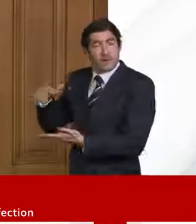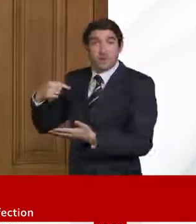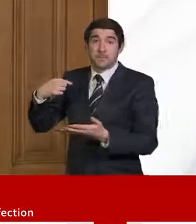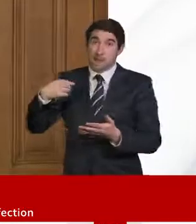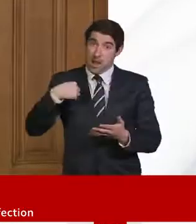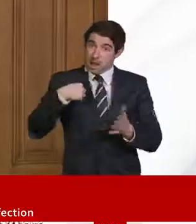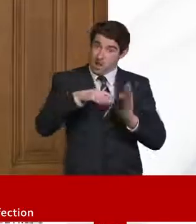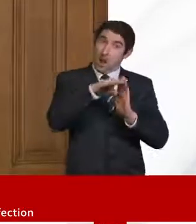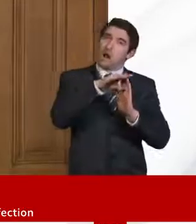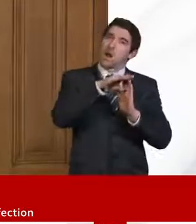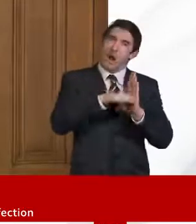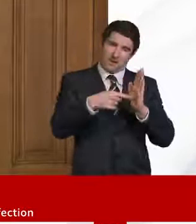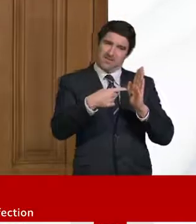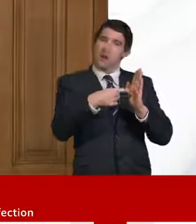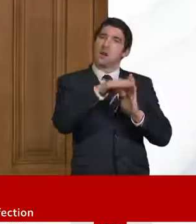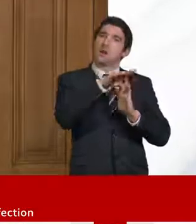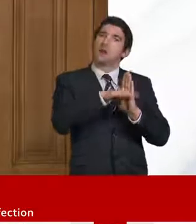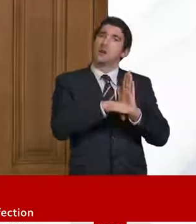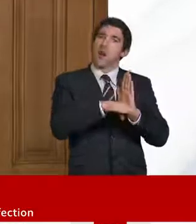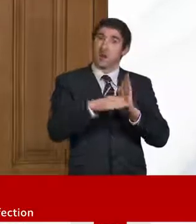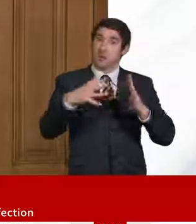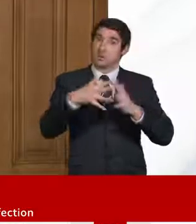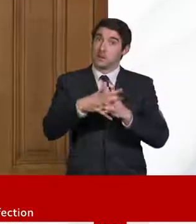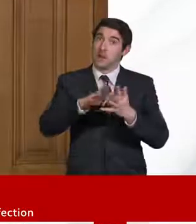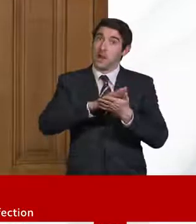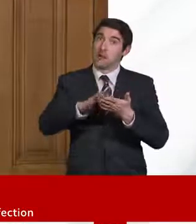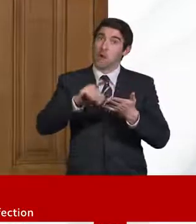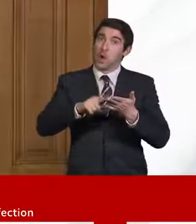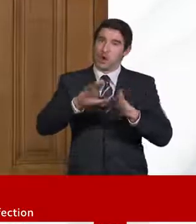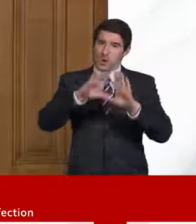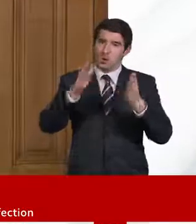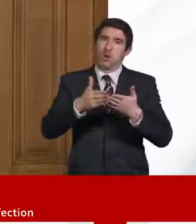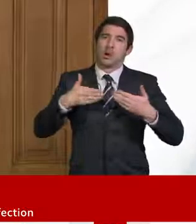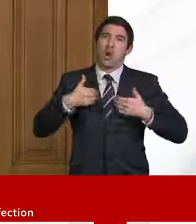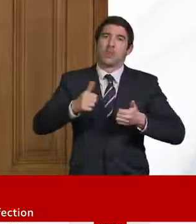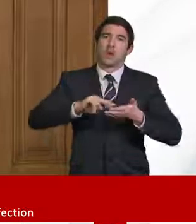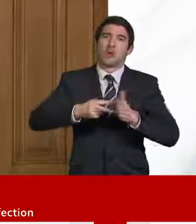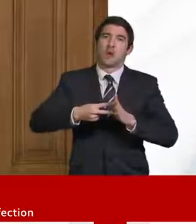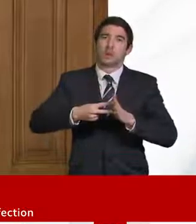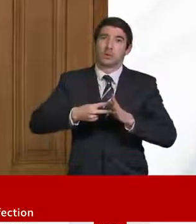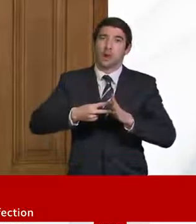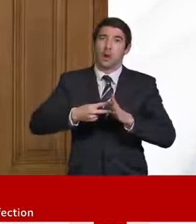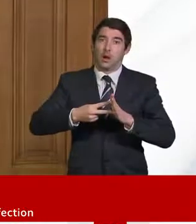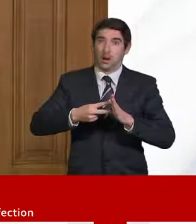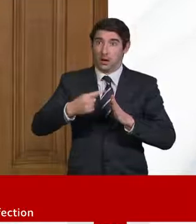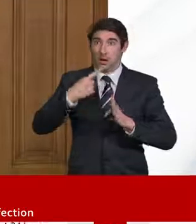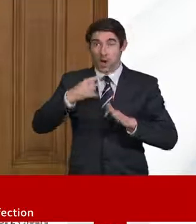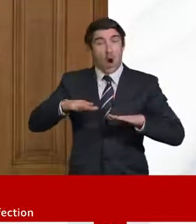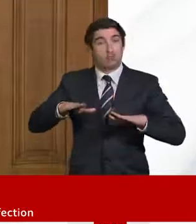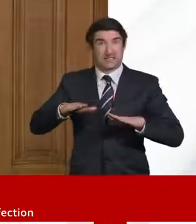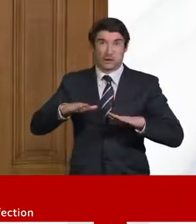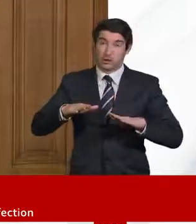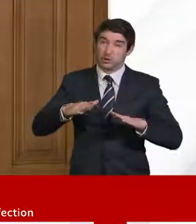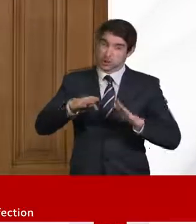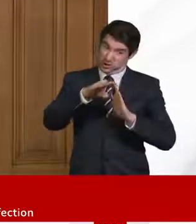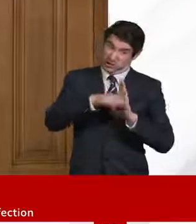world. The WHO actually produced a statement at the weekend very much supporting our guidance on that.